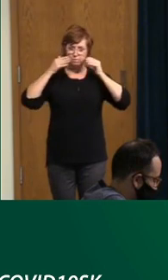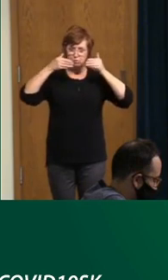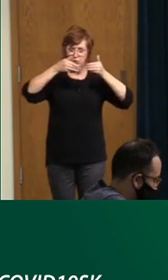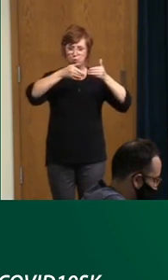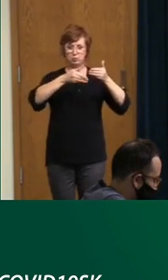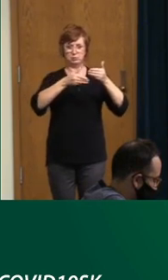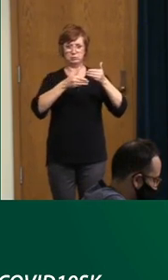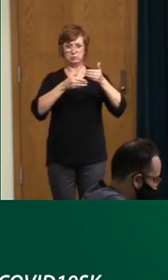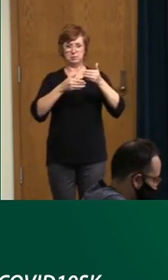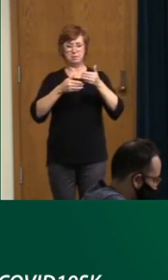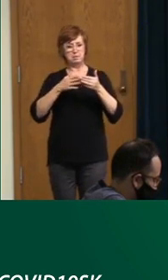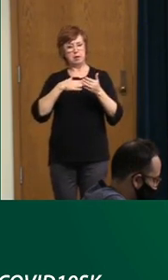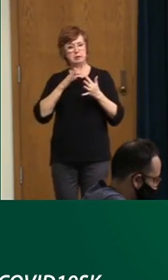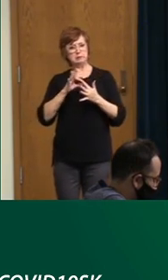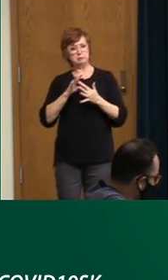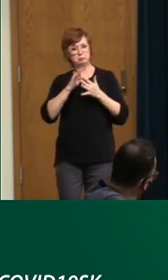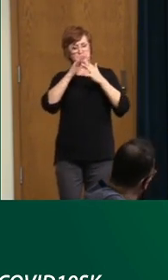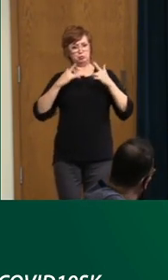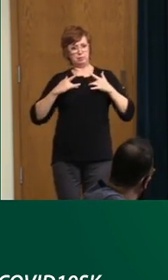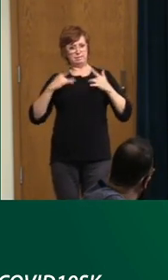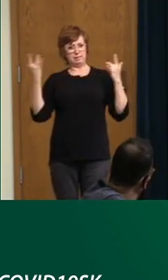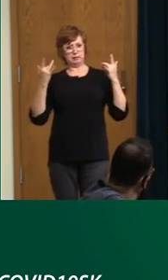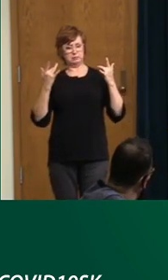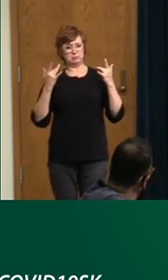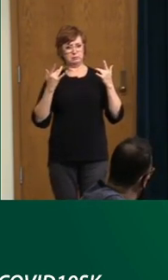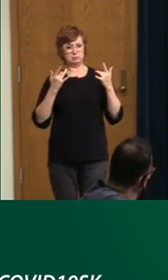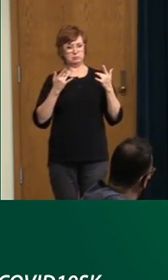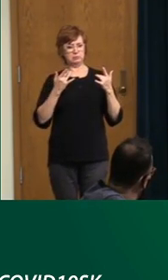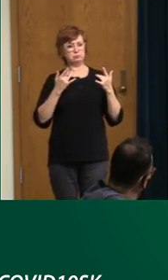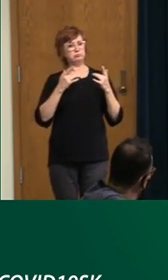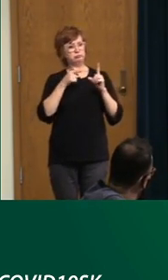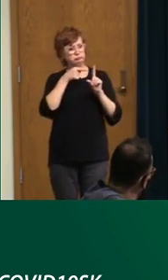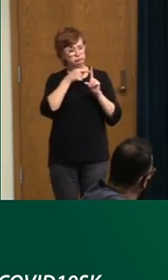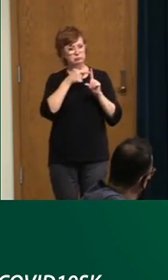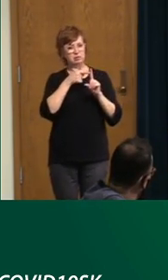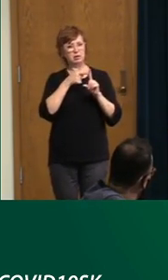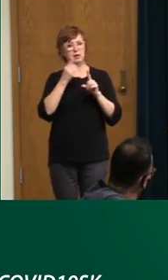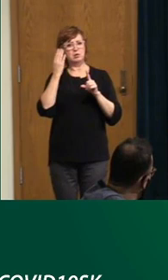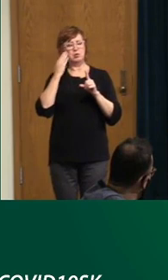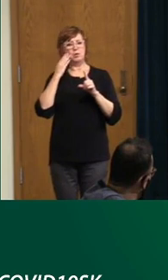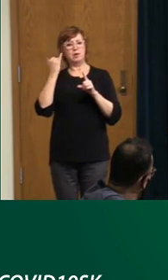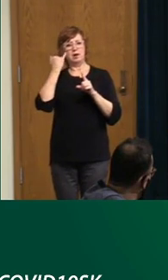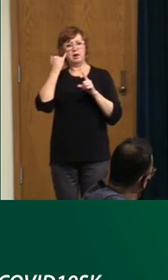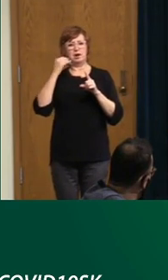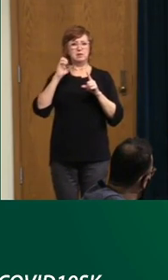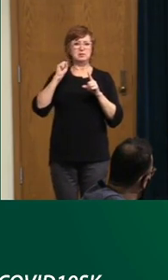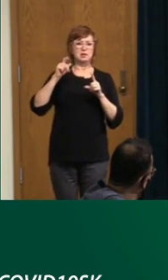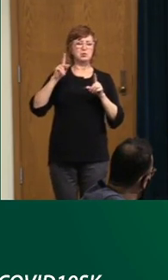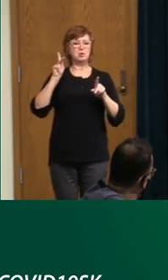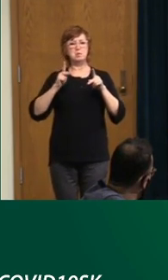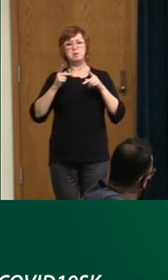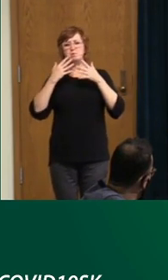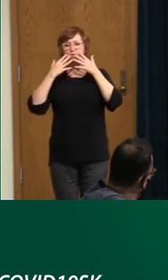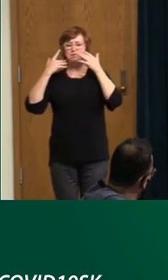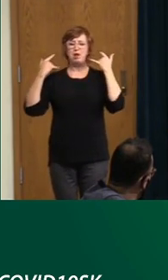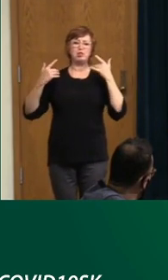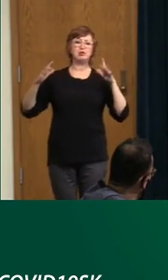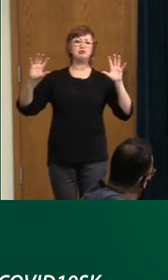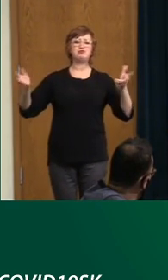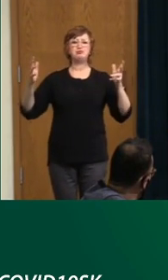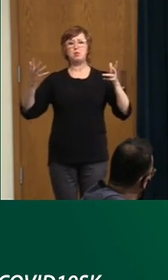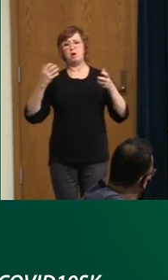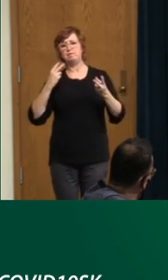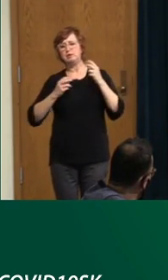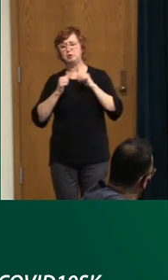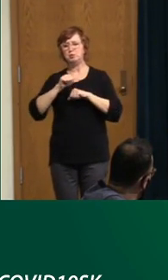outing that I have this week. The tendency in human nature is to invite people over and be friendly. We're from Saskatchewan. We want to be with our neighbors, and we want to